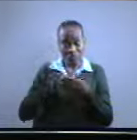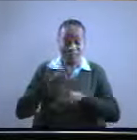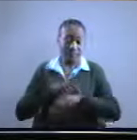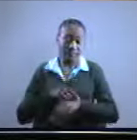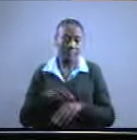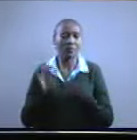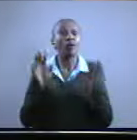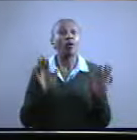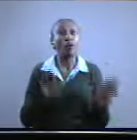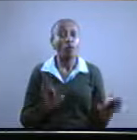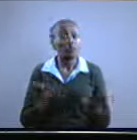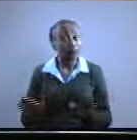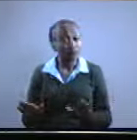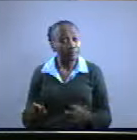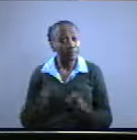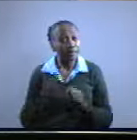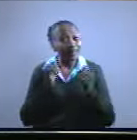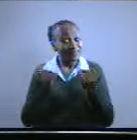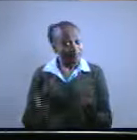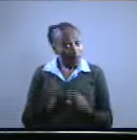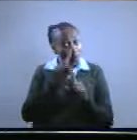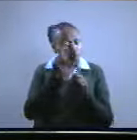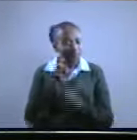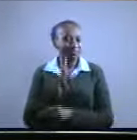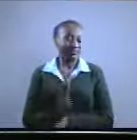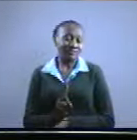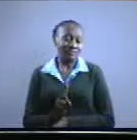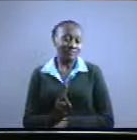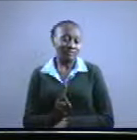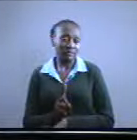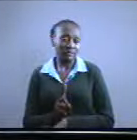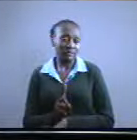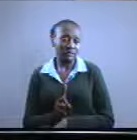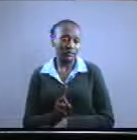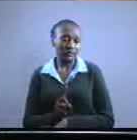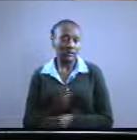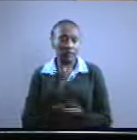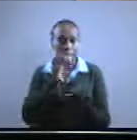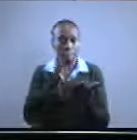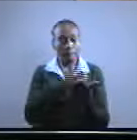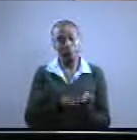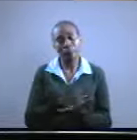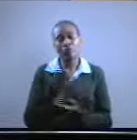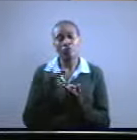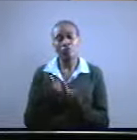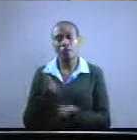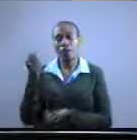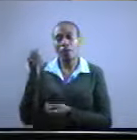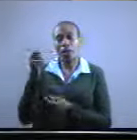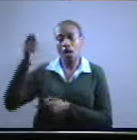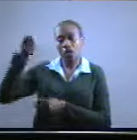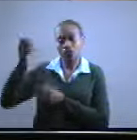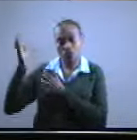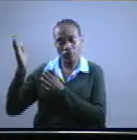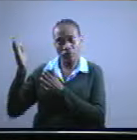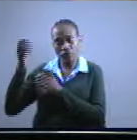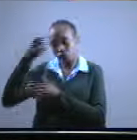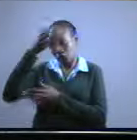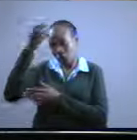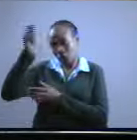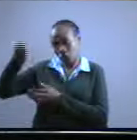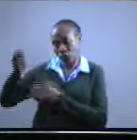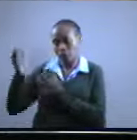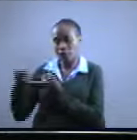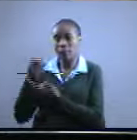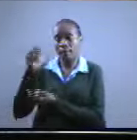Order. The question before the House is the motion moved by the Chief Whip of the opposition,